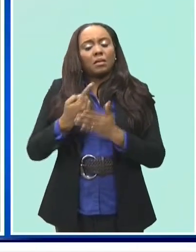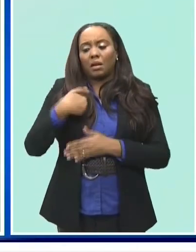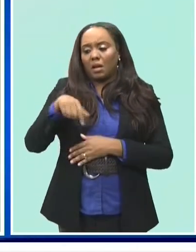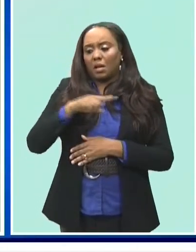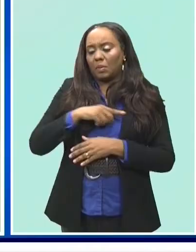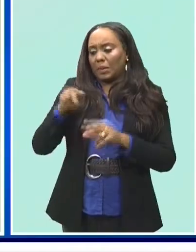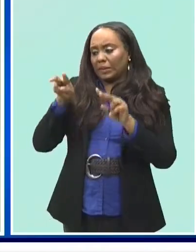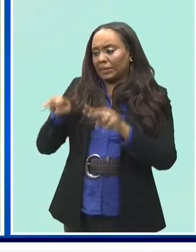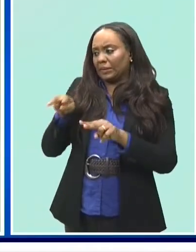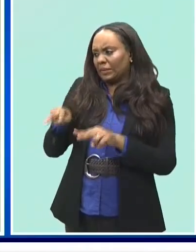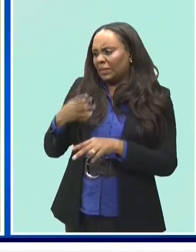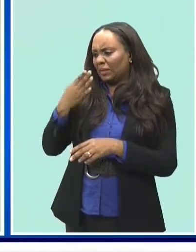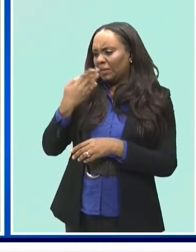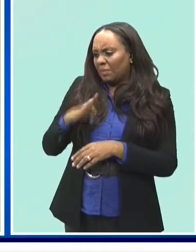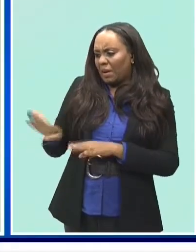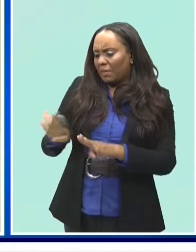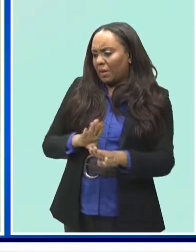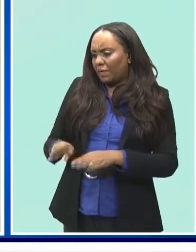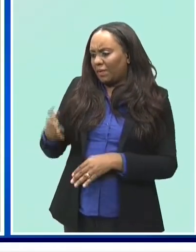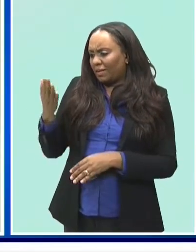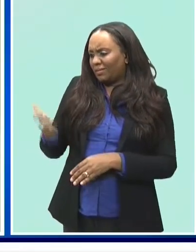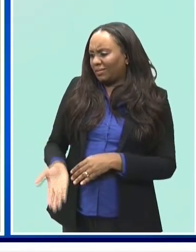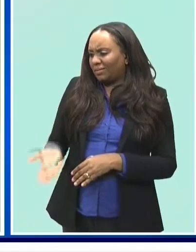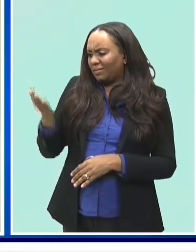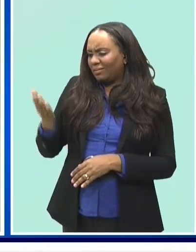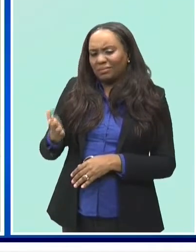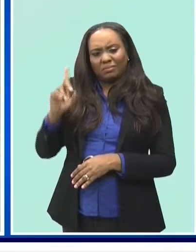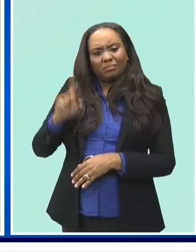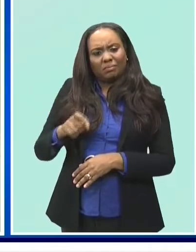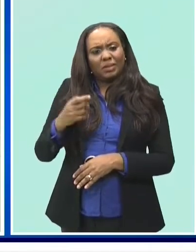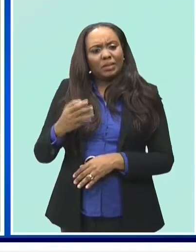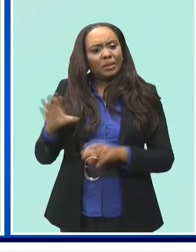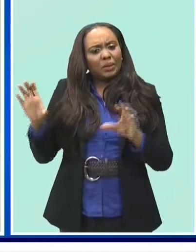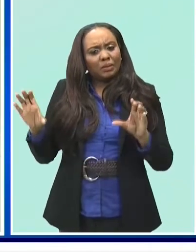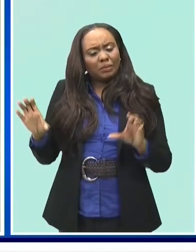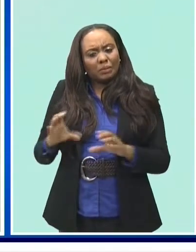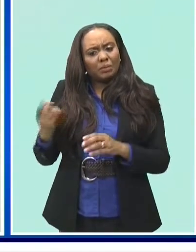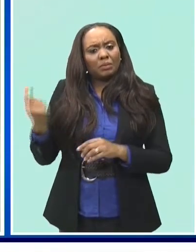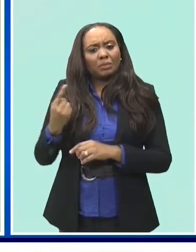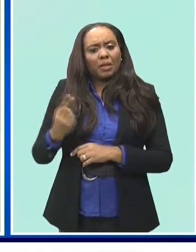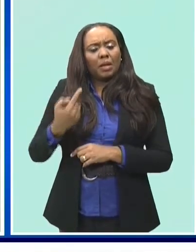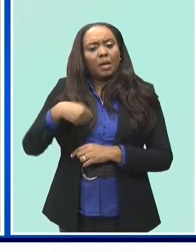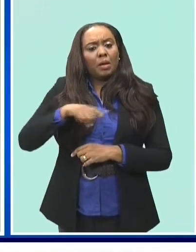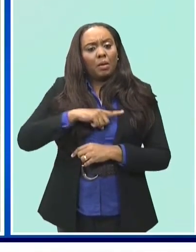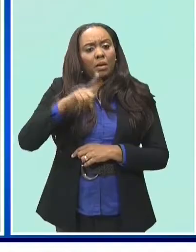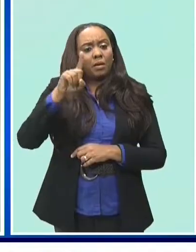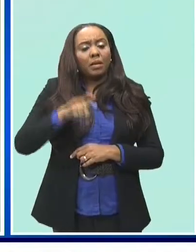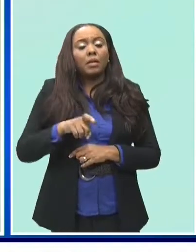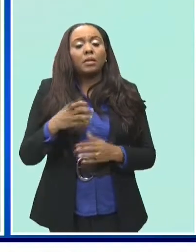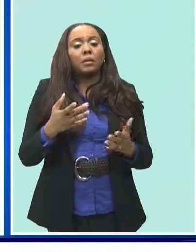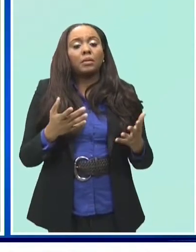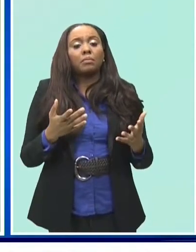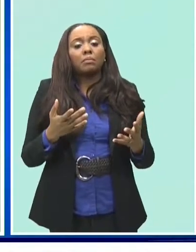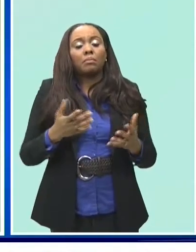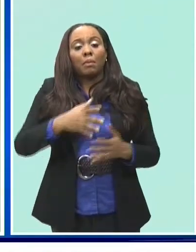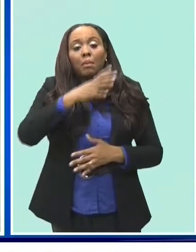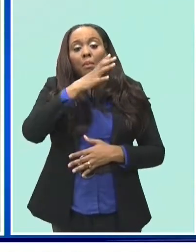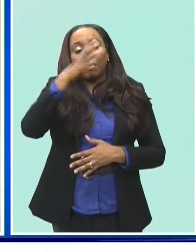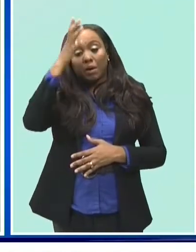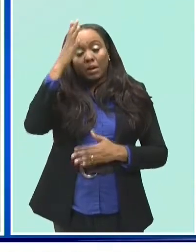With the upsurge in youth violence, perhaps the time is right, I would contend for a